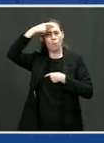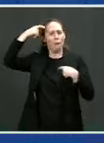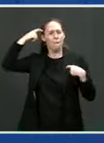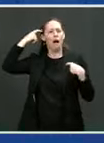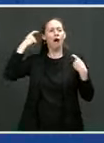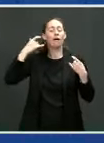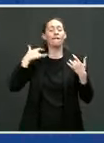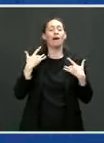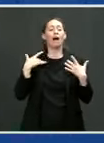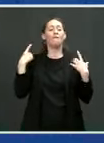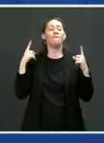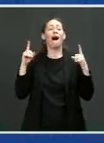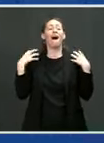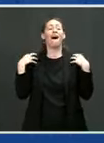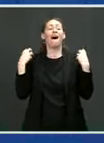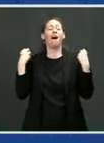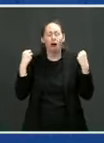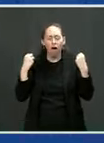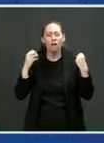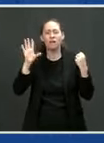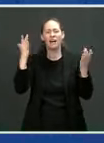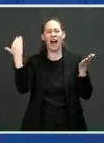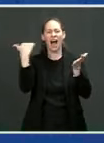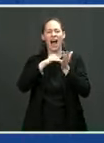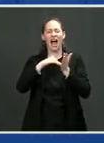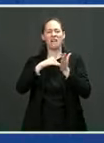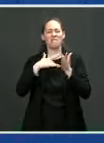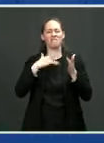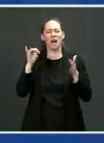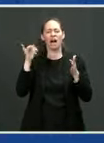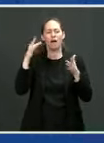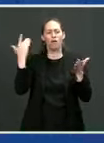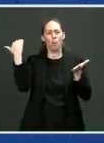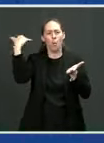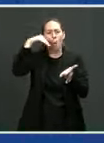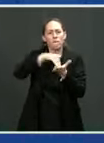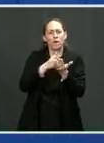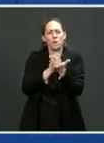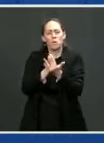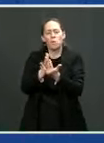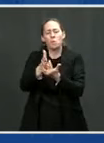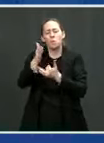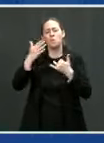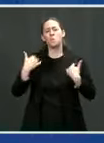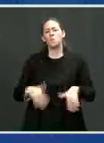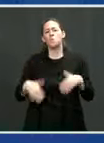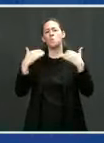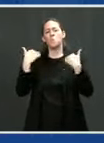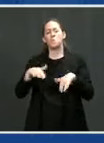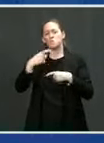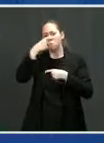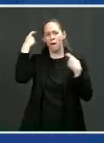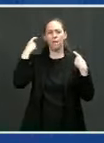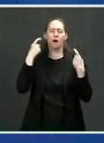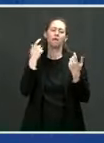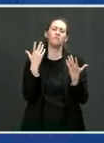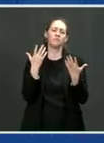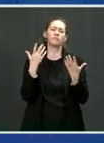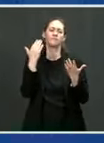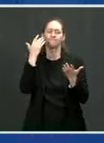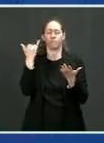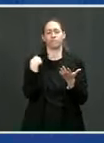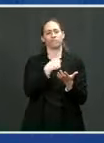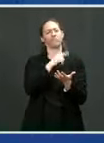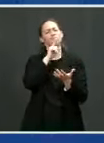wound had opened. I say to you now, our dear Capitol Police Force who protect